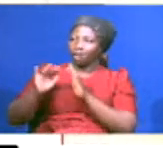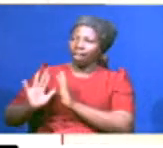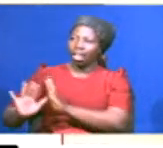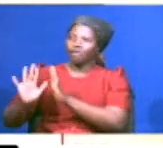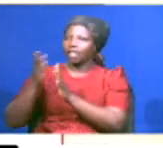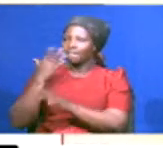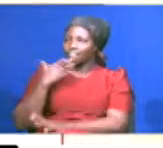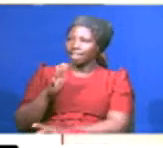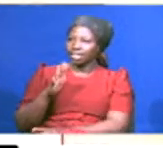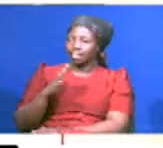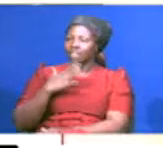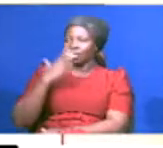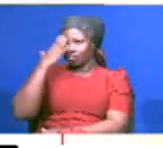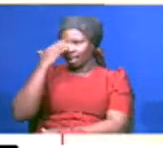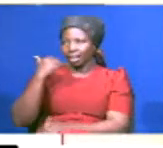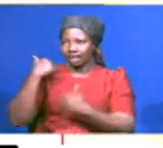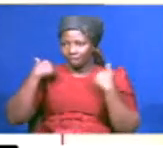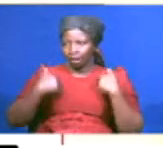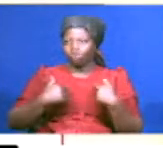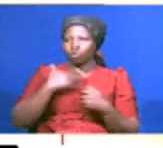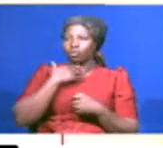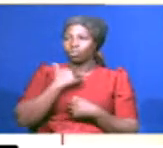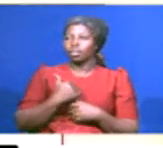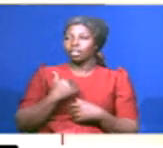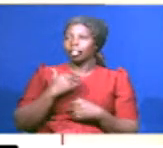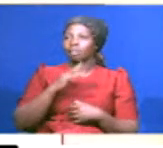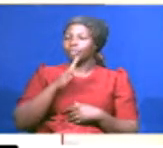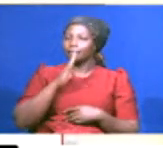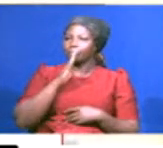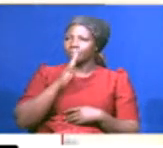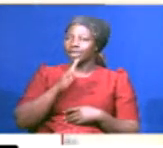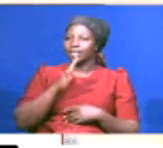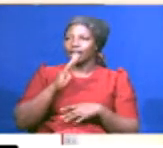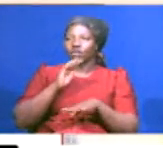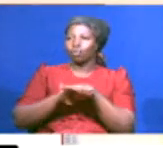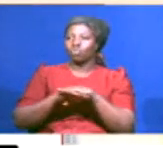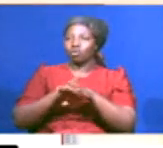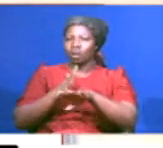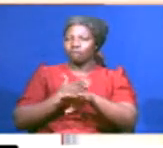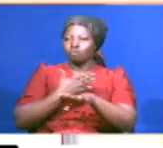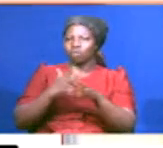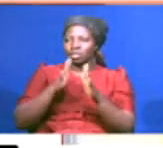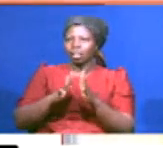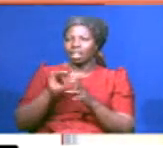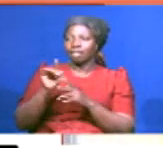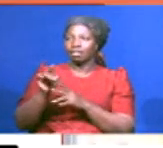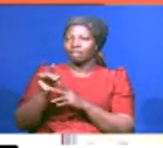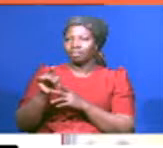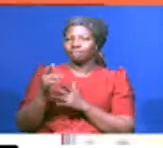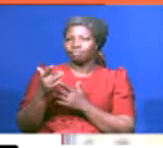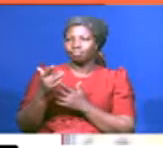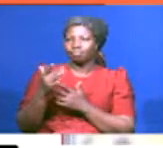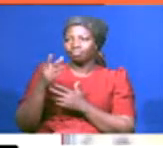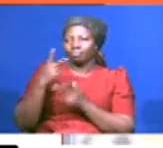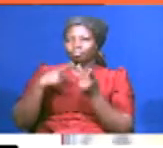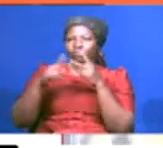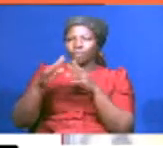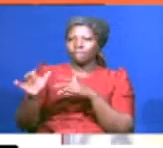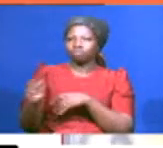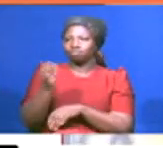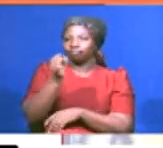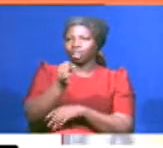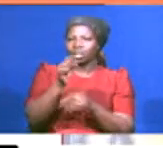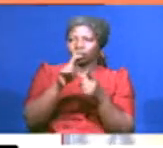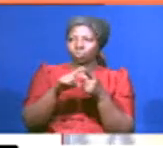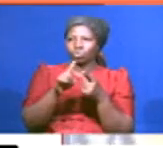I wanted to be, you know, to become a good musician. Right. So that's why Professor Wari took me. So